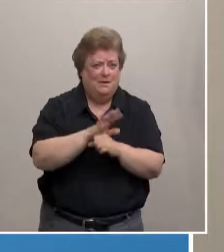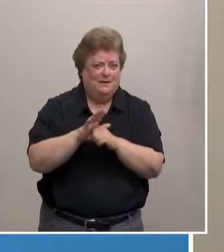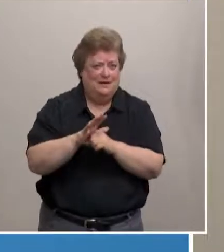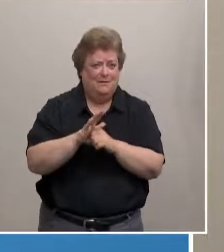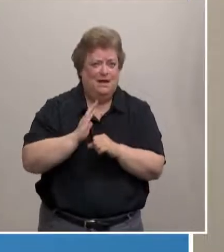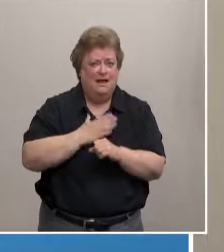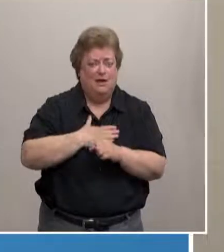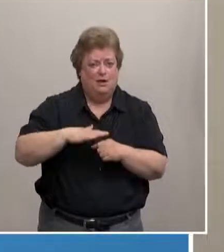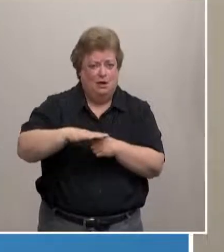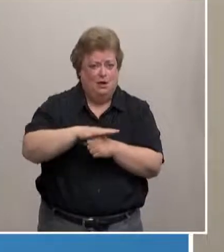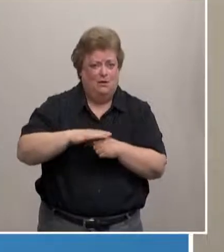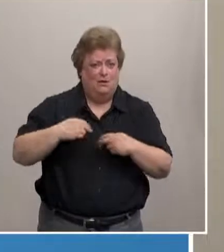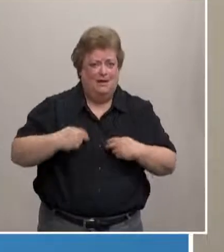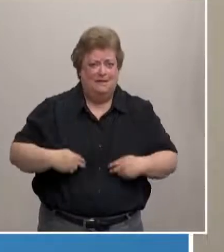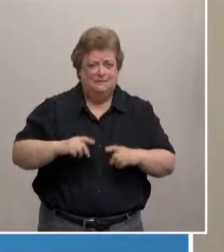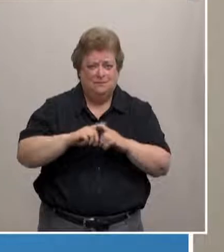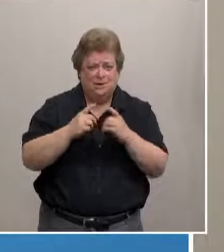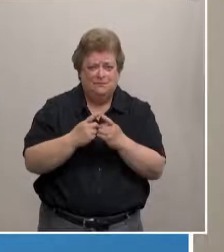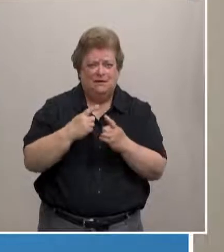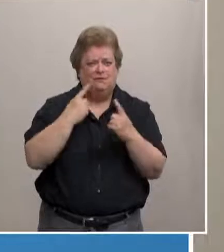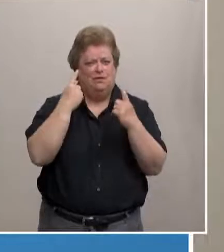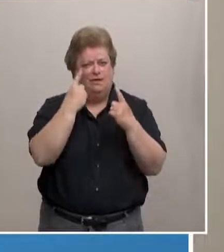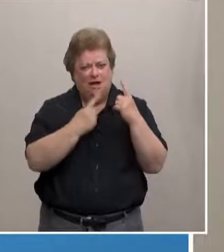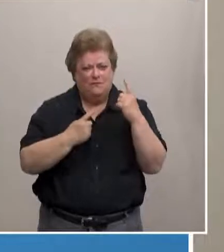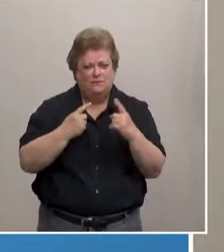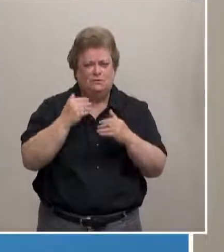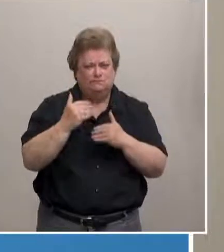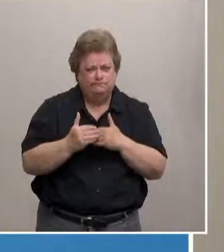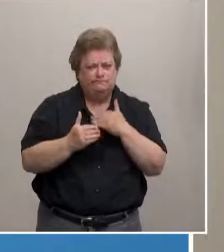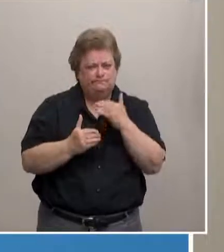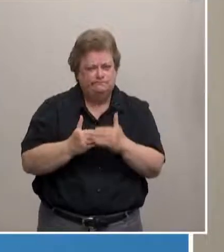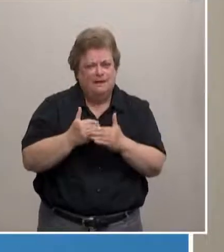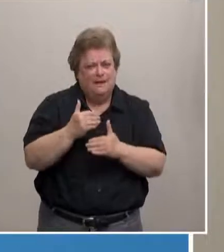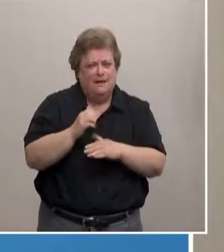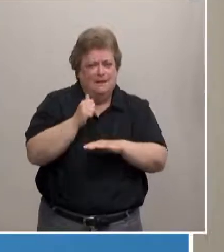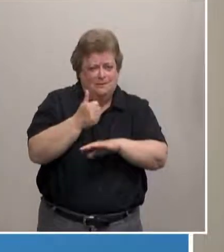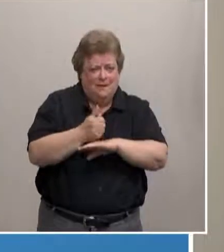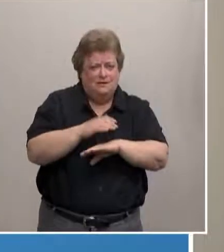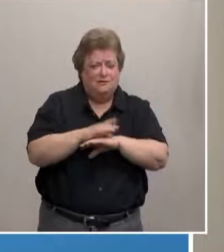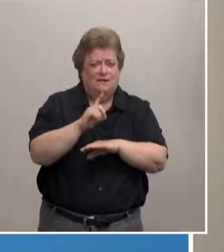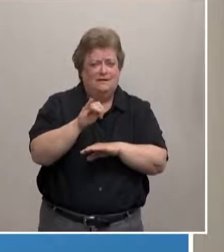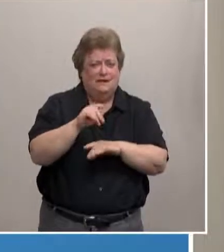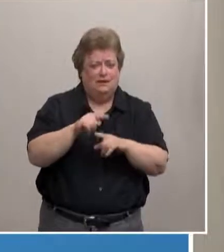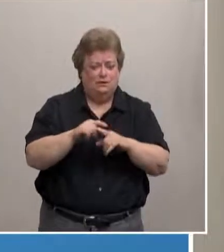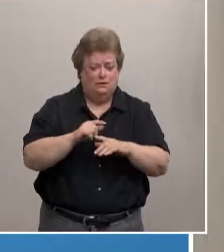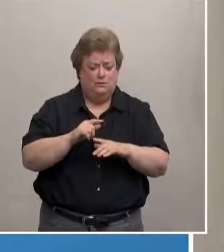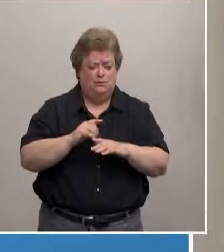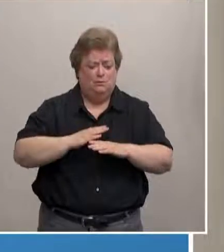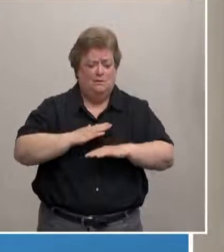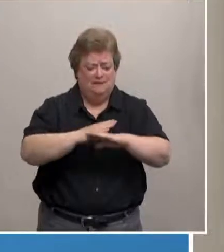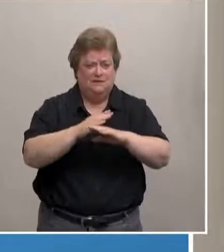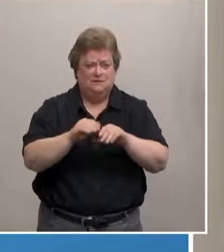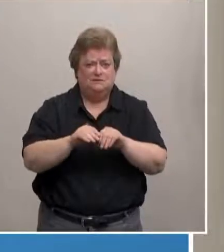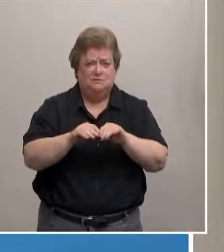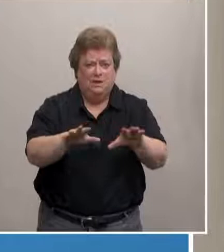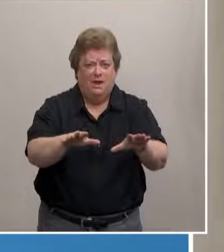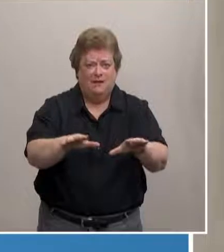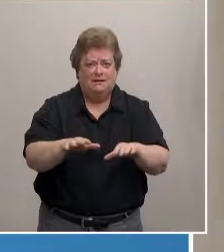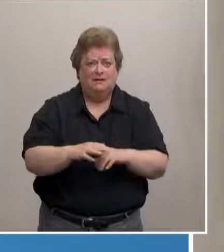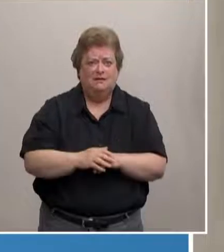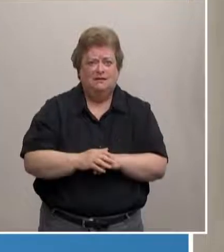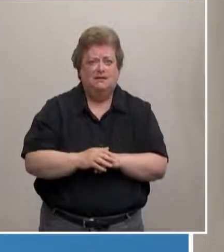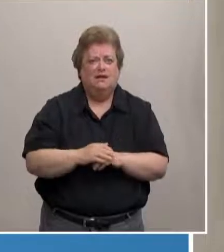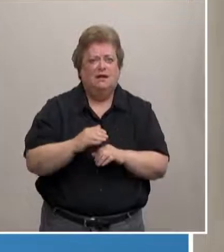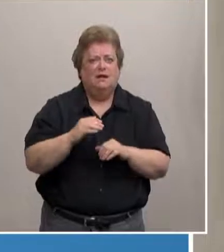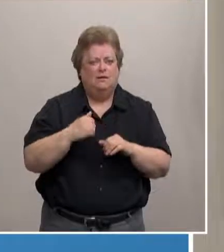department team has taken thoughtful, measured steps based on data to prevent the spread of the virus in our community. Steps that have